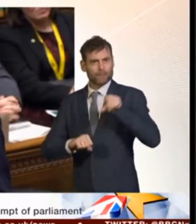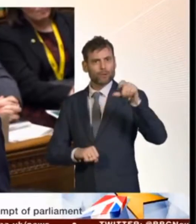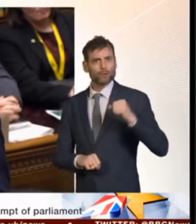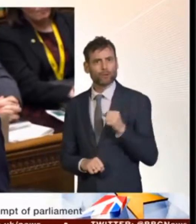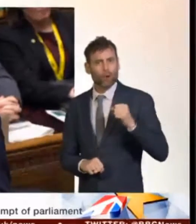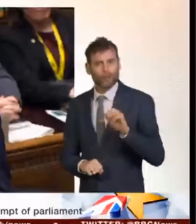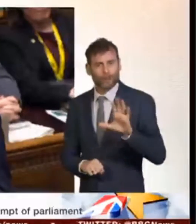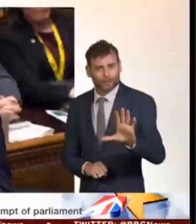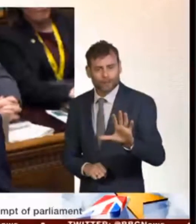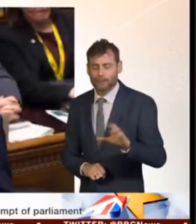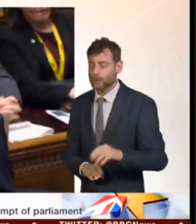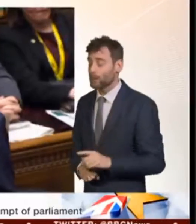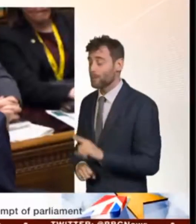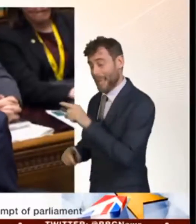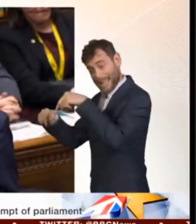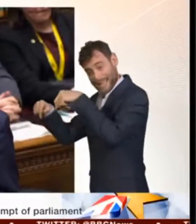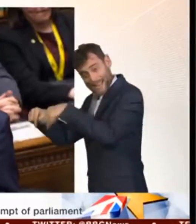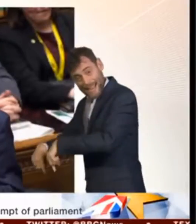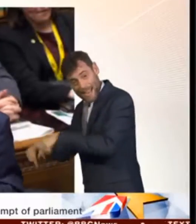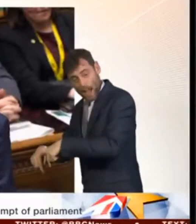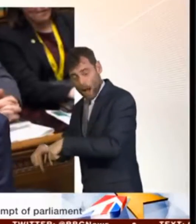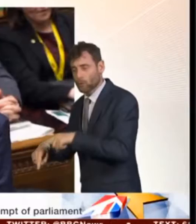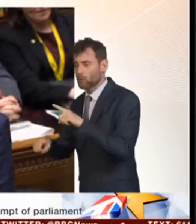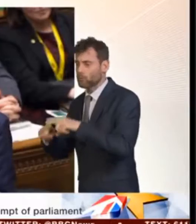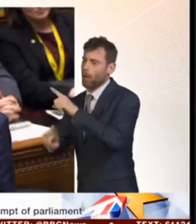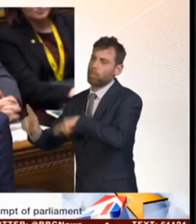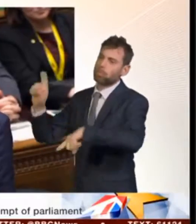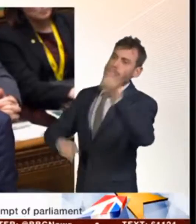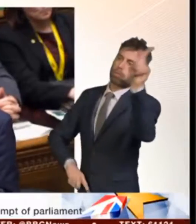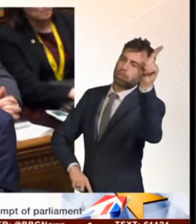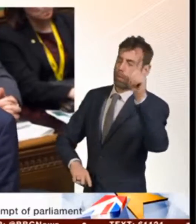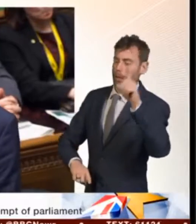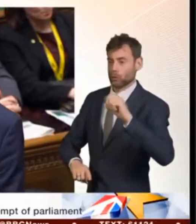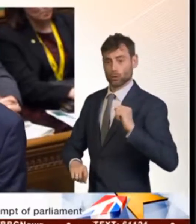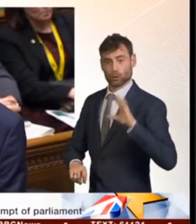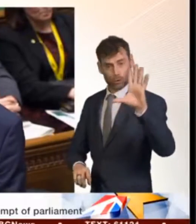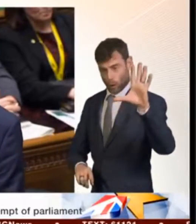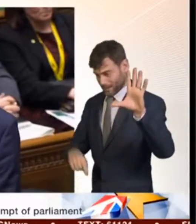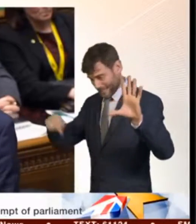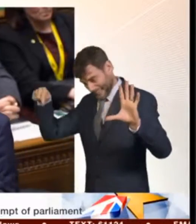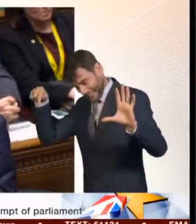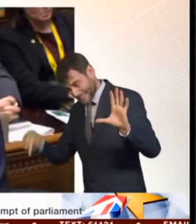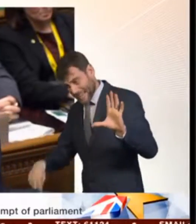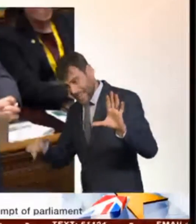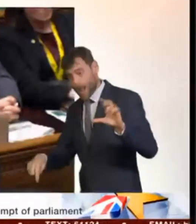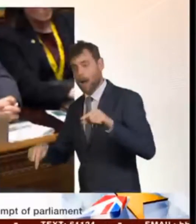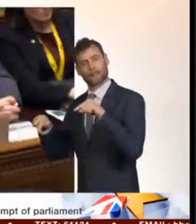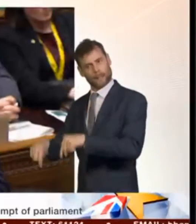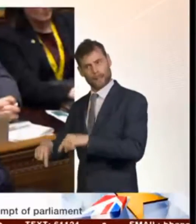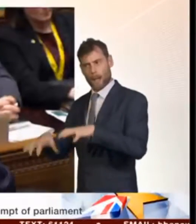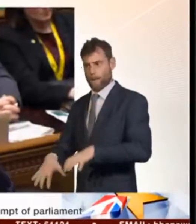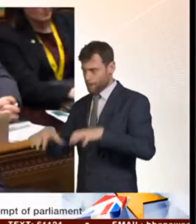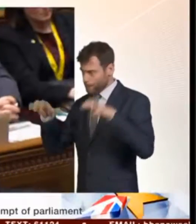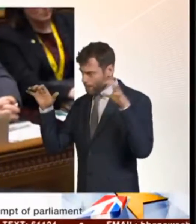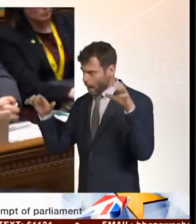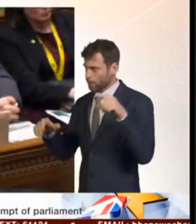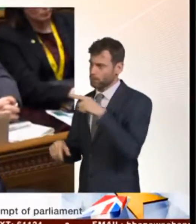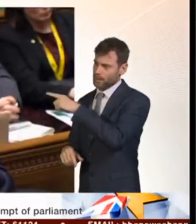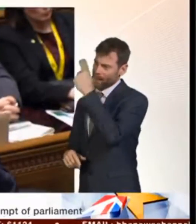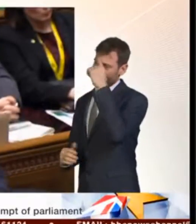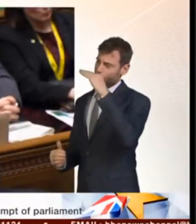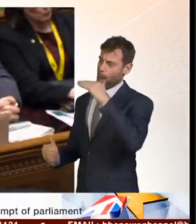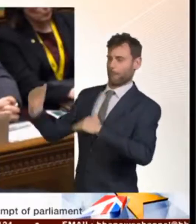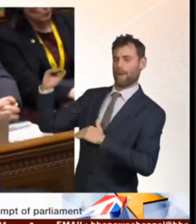to deflect attention from the clear and blatant contempt that has been committed against this House with